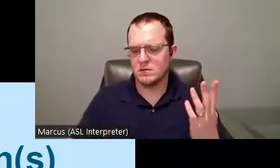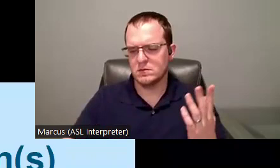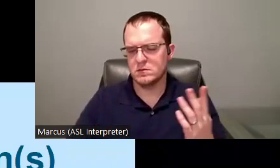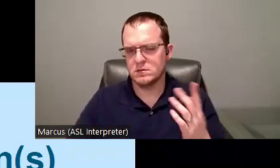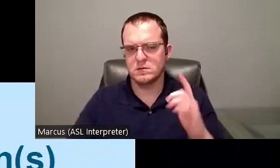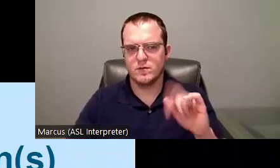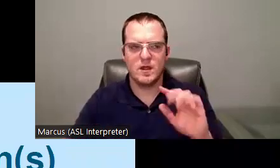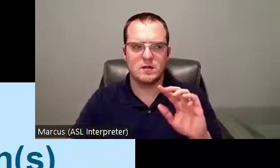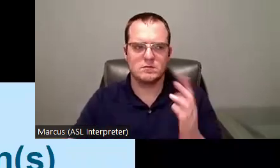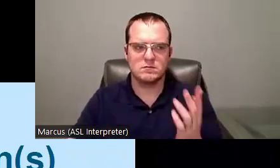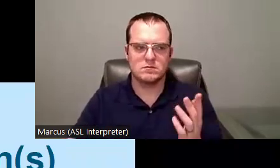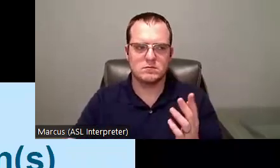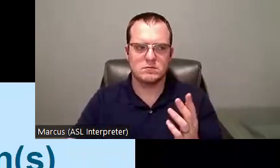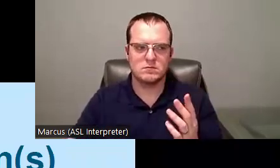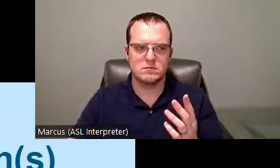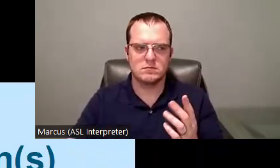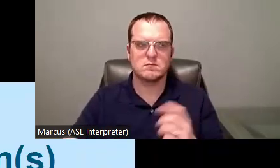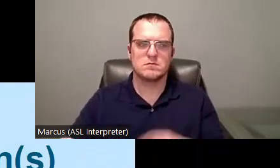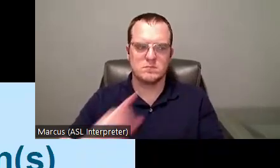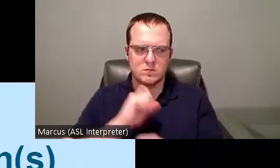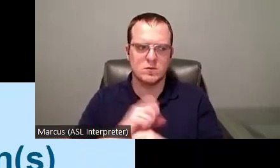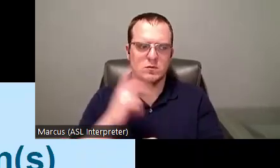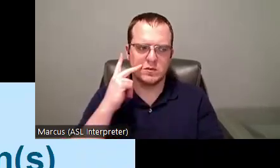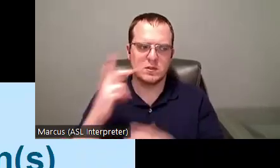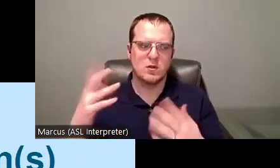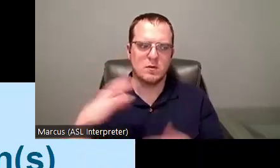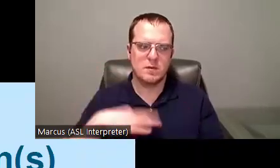time. So we're really seeing a lot of benefit from it.